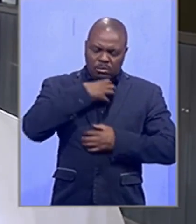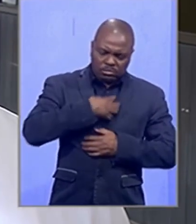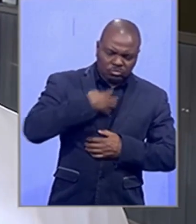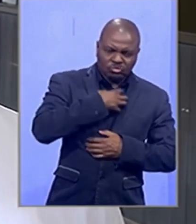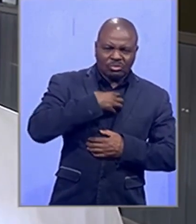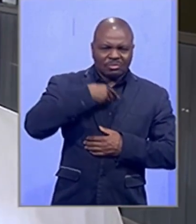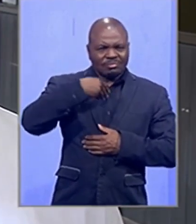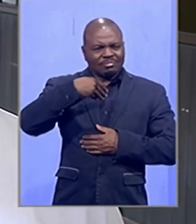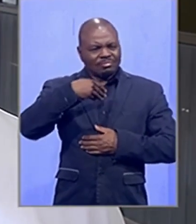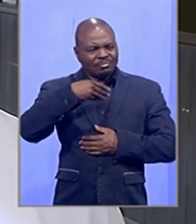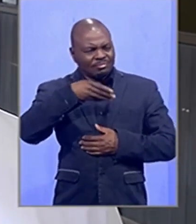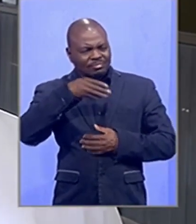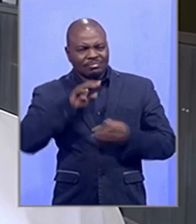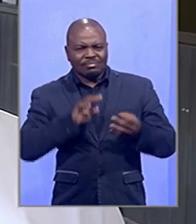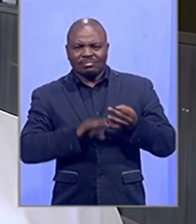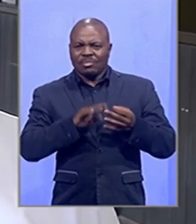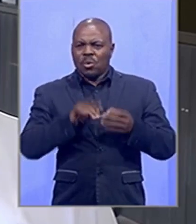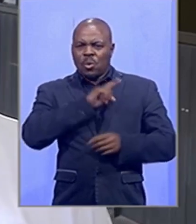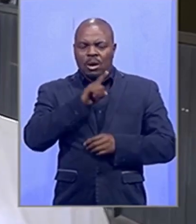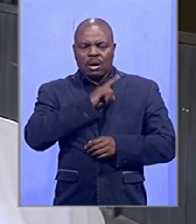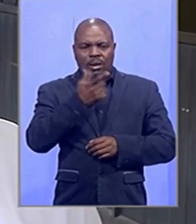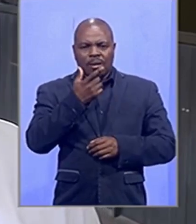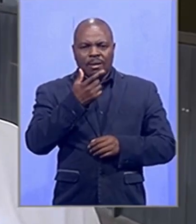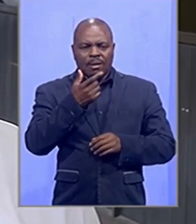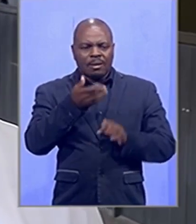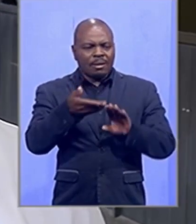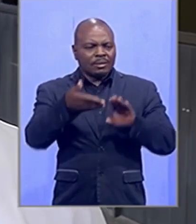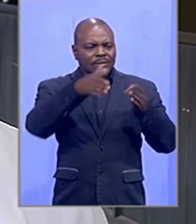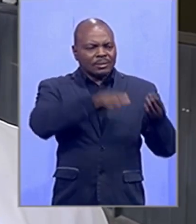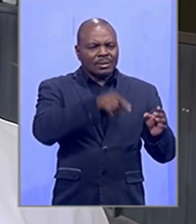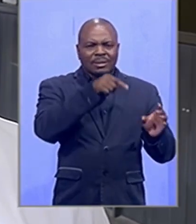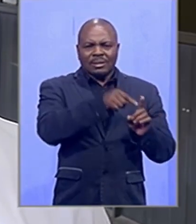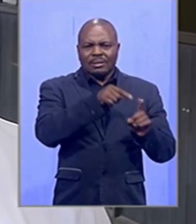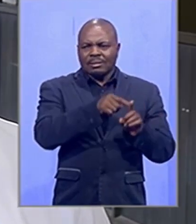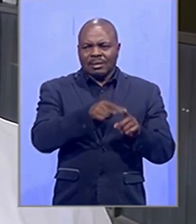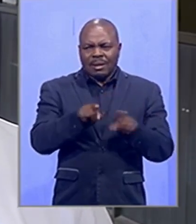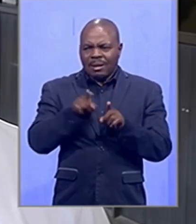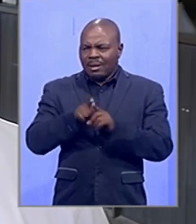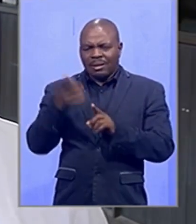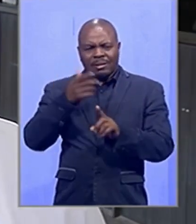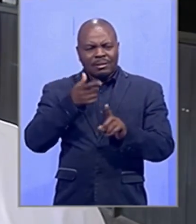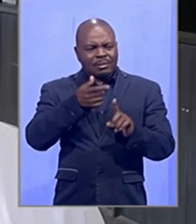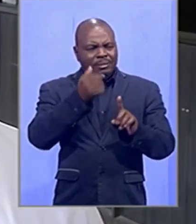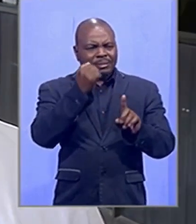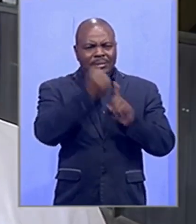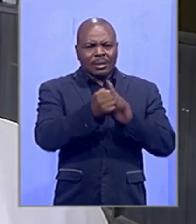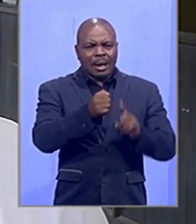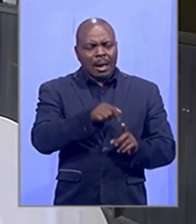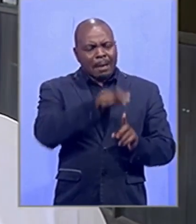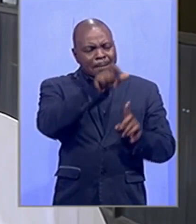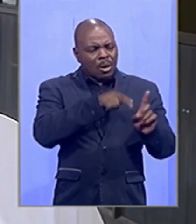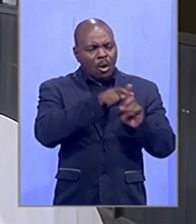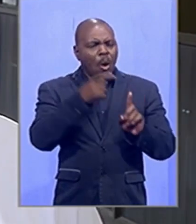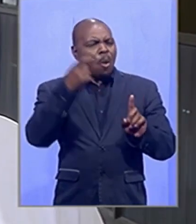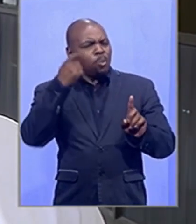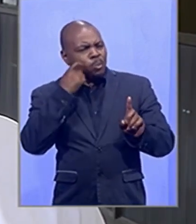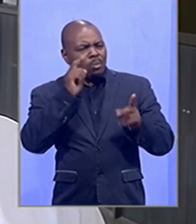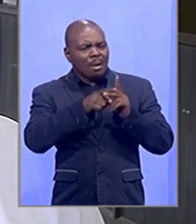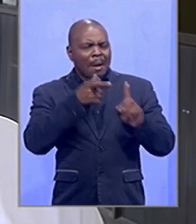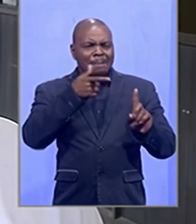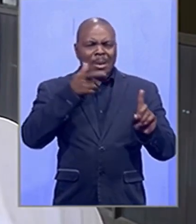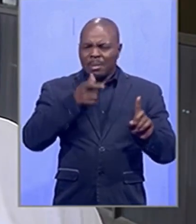ga leso le e leng gore le tlhagile ka mokgwa e leng gore le tlhagile ka ona. Go bola motho a ne imile ngwana a gago ebile a